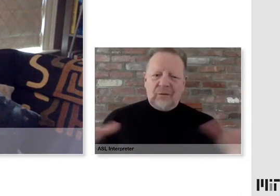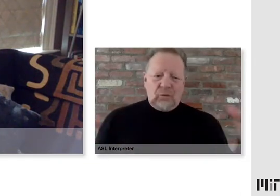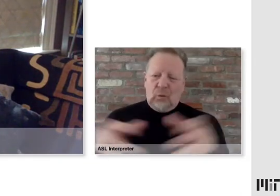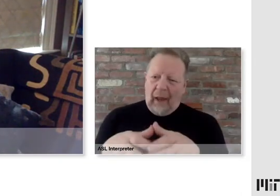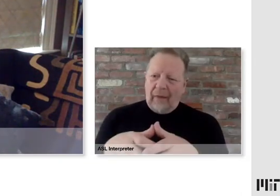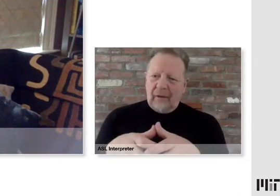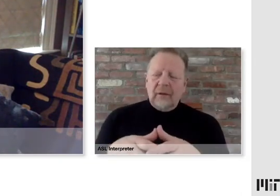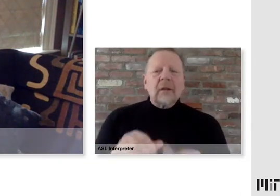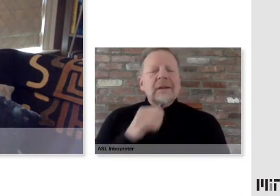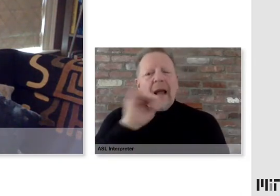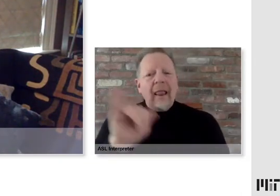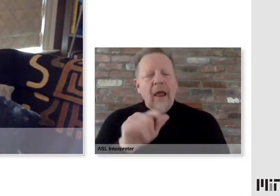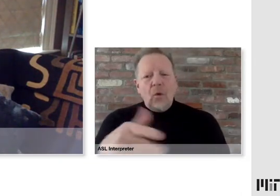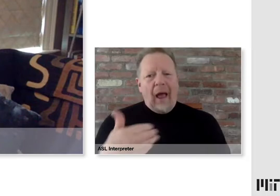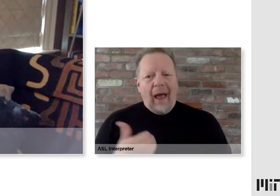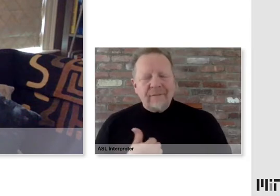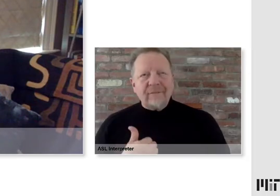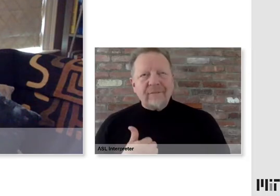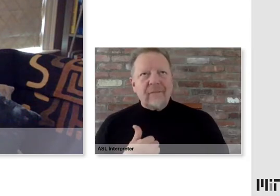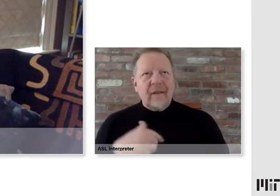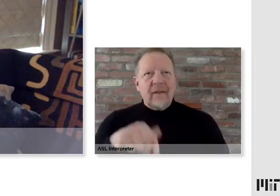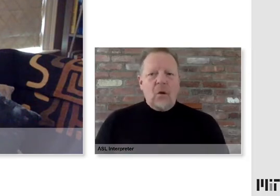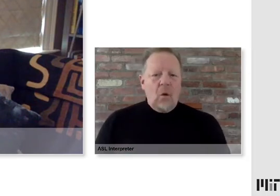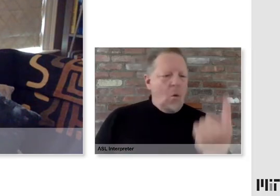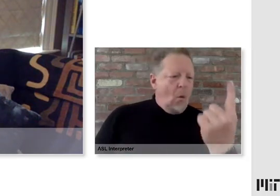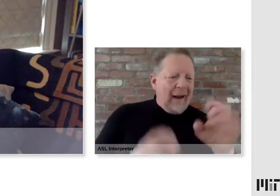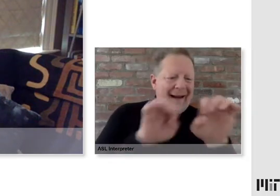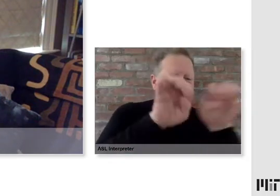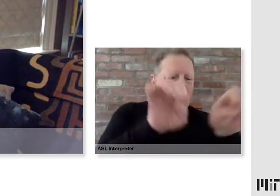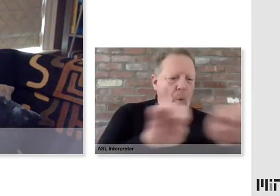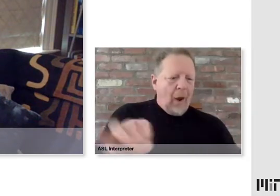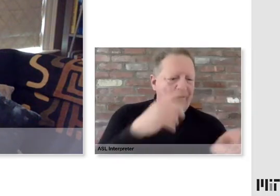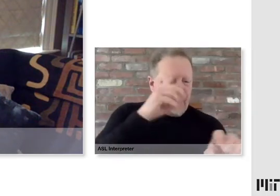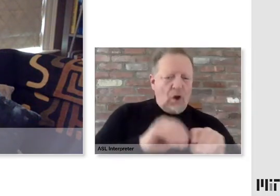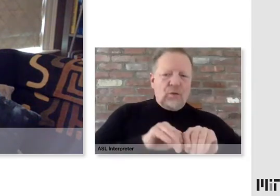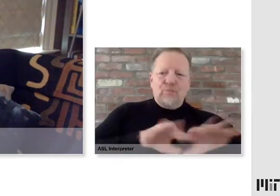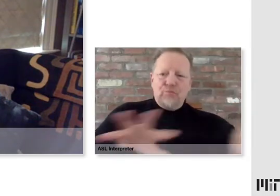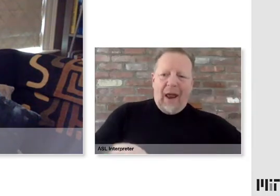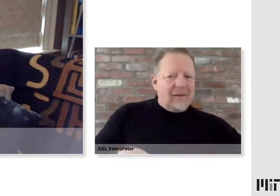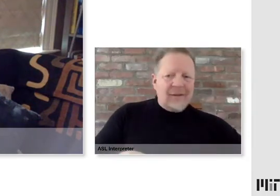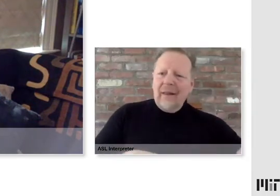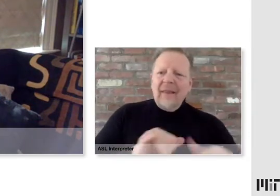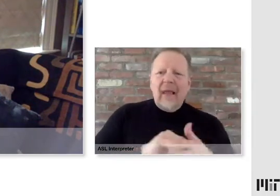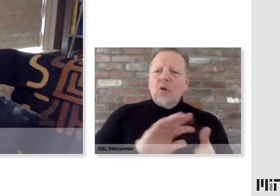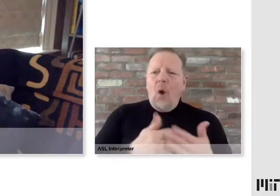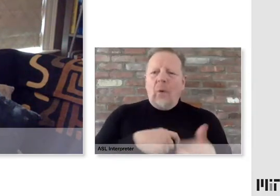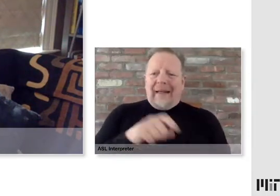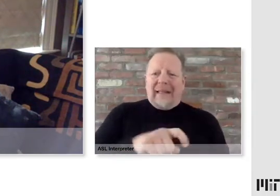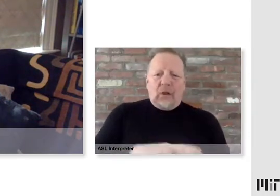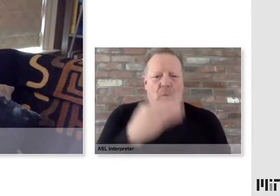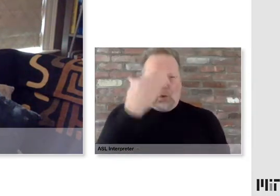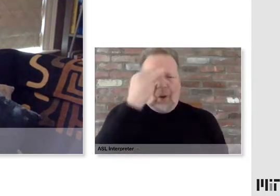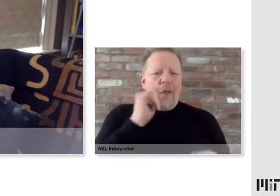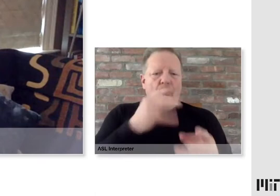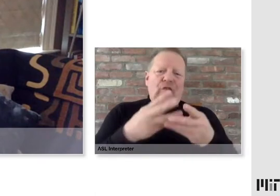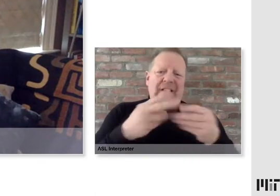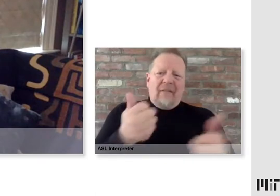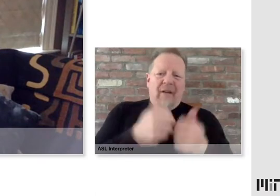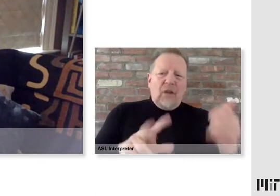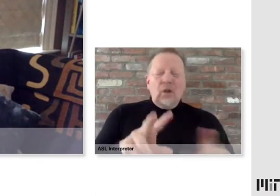not like you have, you know, oh, there's one equation for spread that's all we needed to get and that would resolve everything.